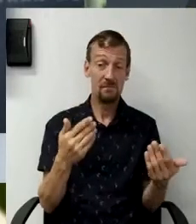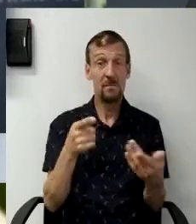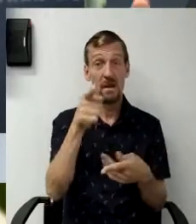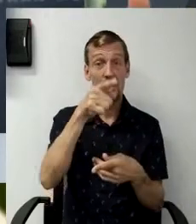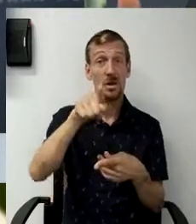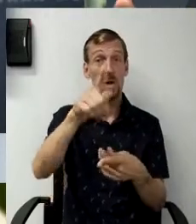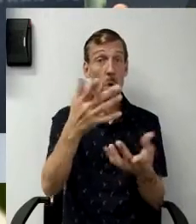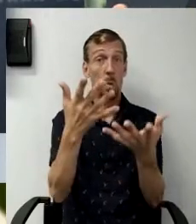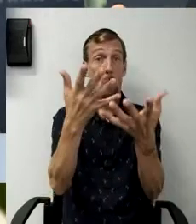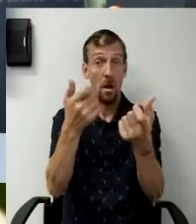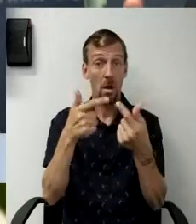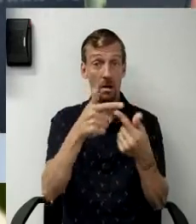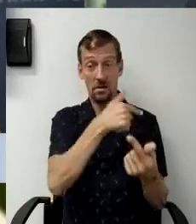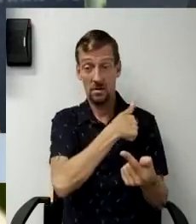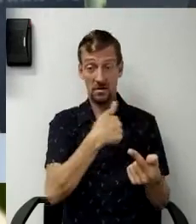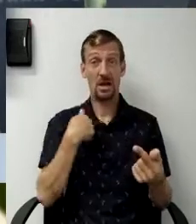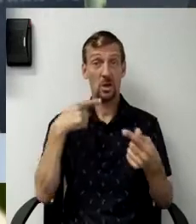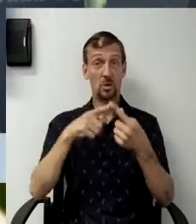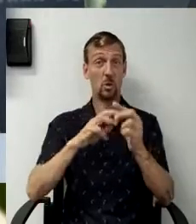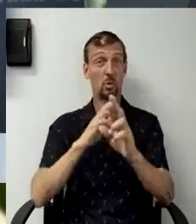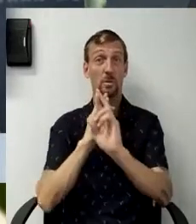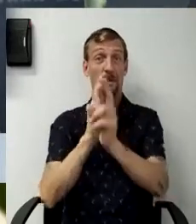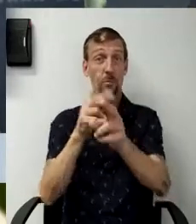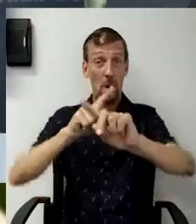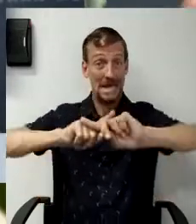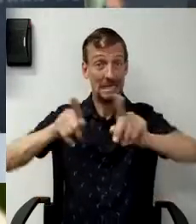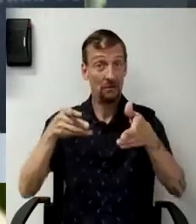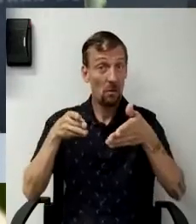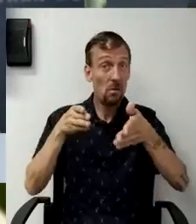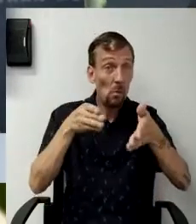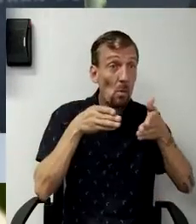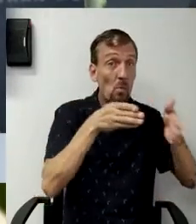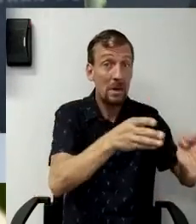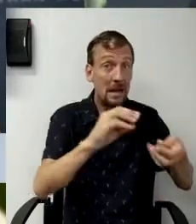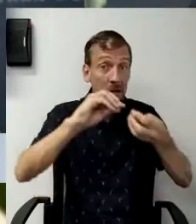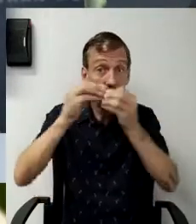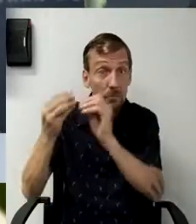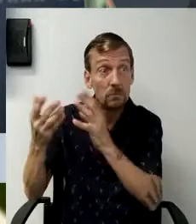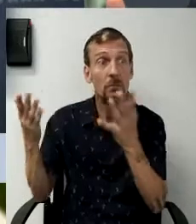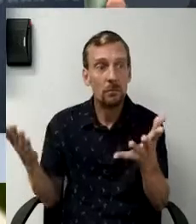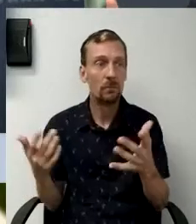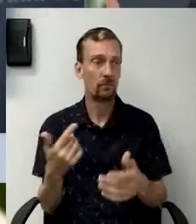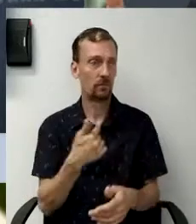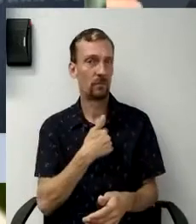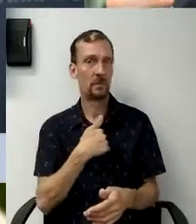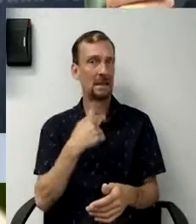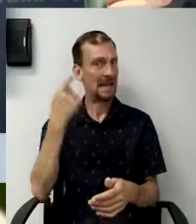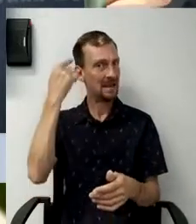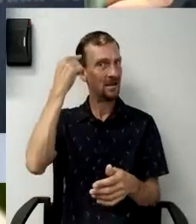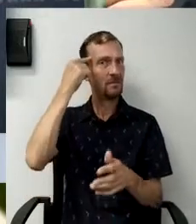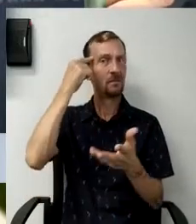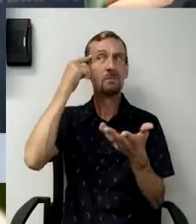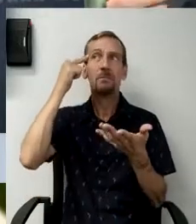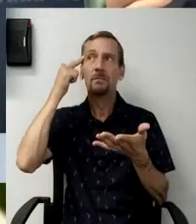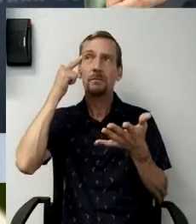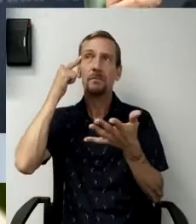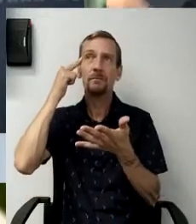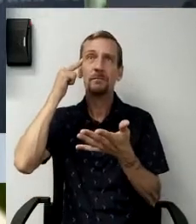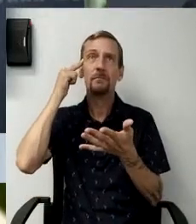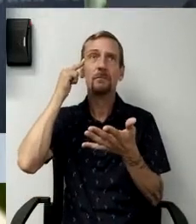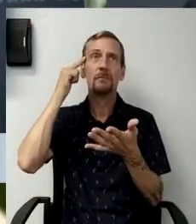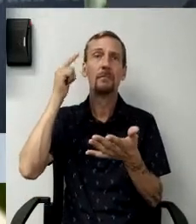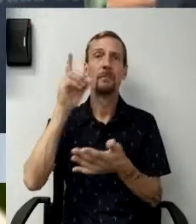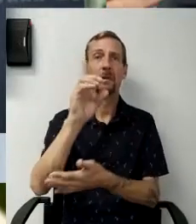would like us to report it in a different way or report additional information, I actually think